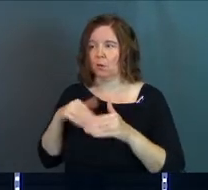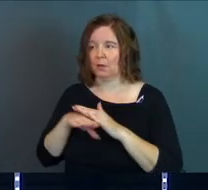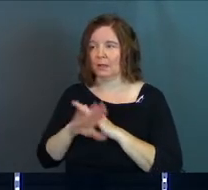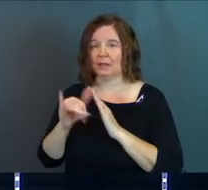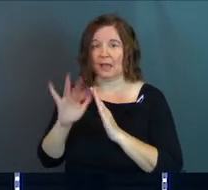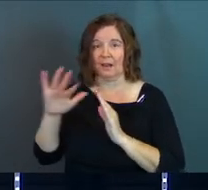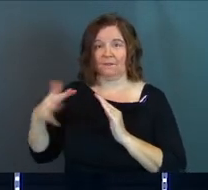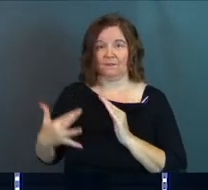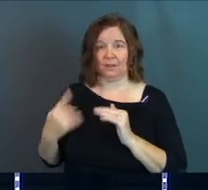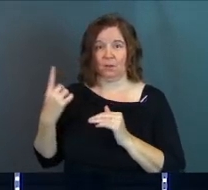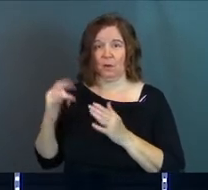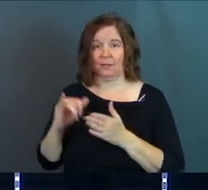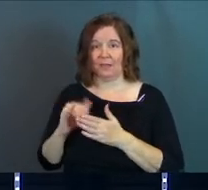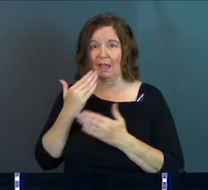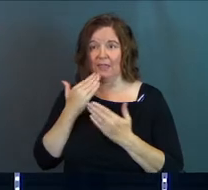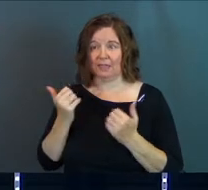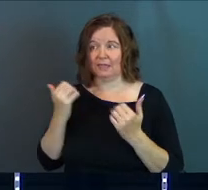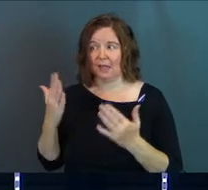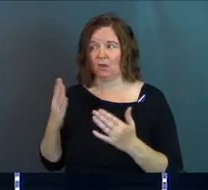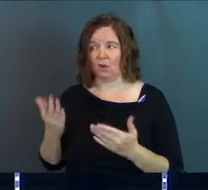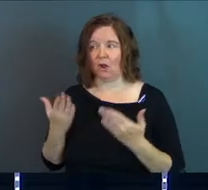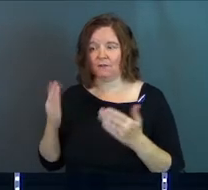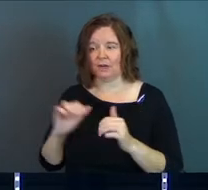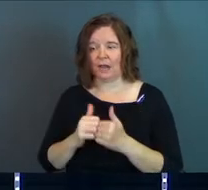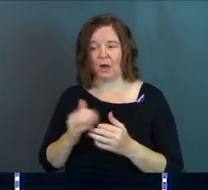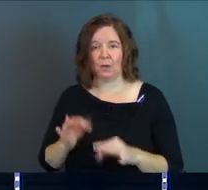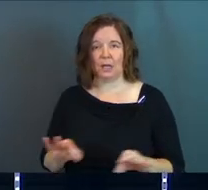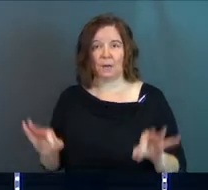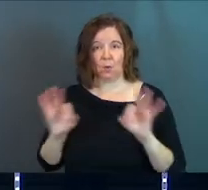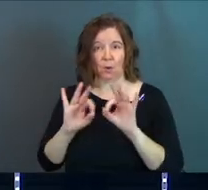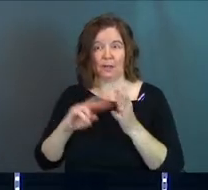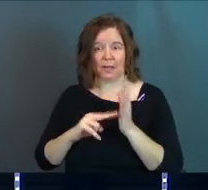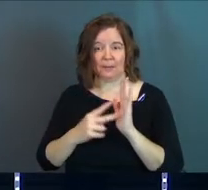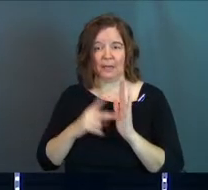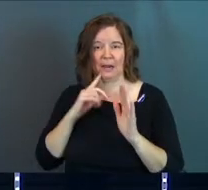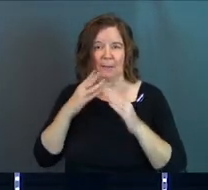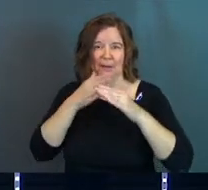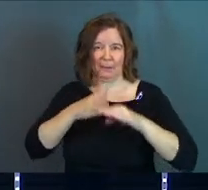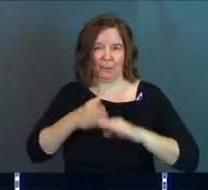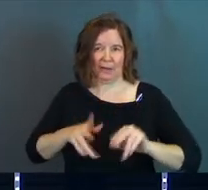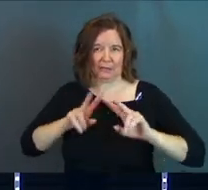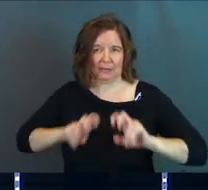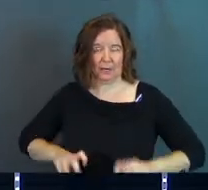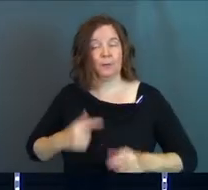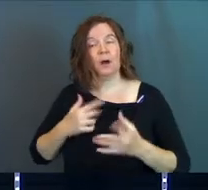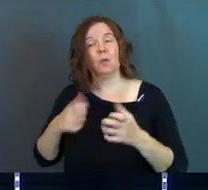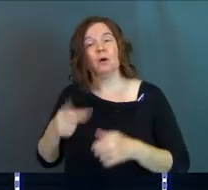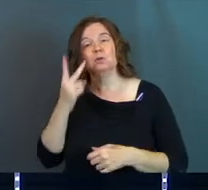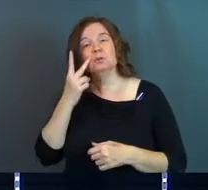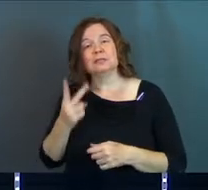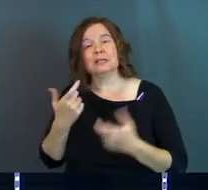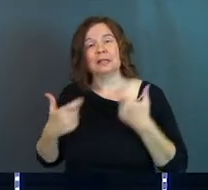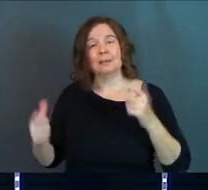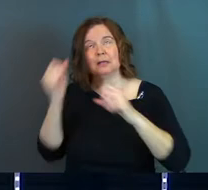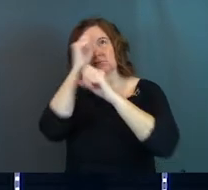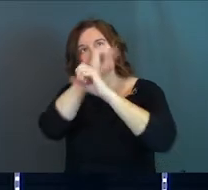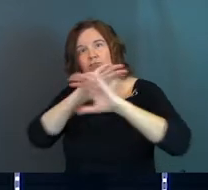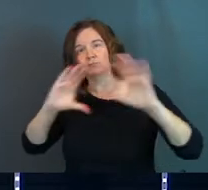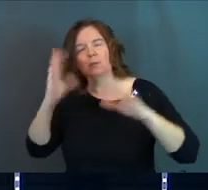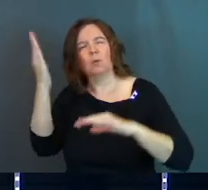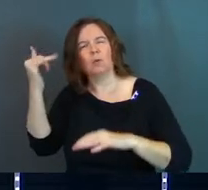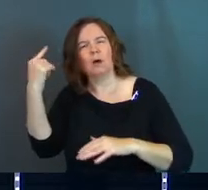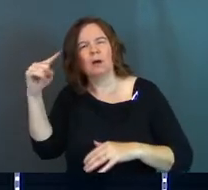that fifth one, that thank offering, and how important that is. I'm going to break it down for you. But I wanted you to see the big picture.